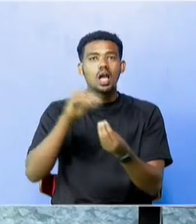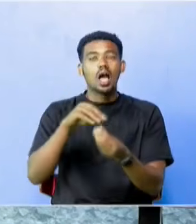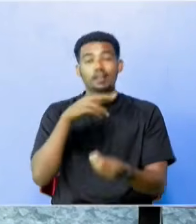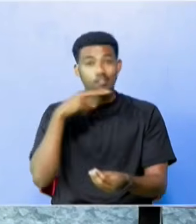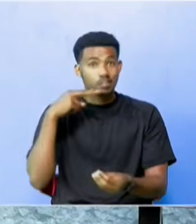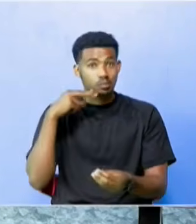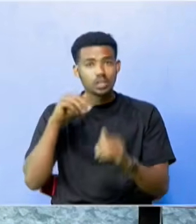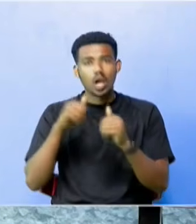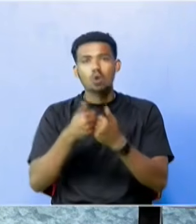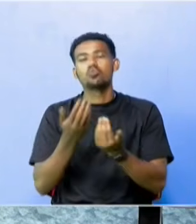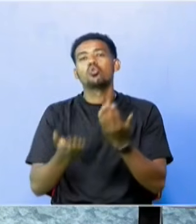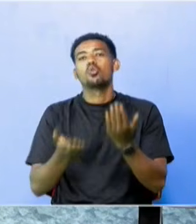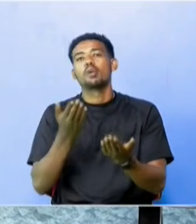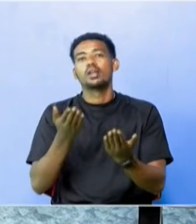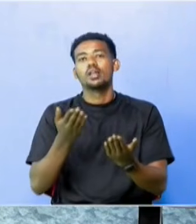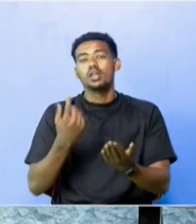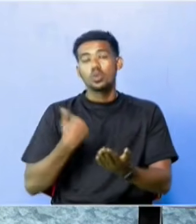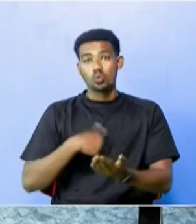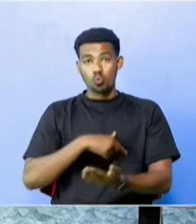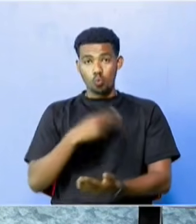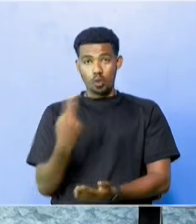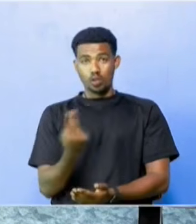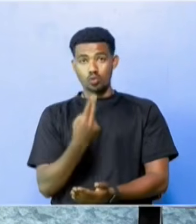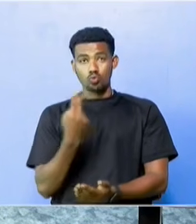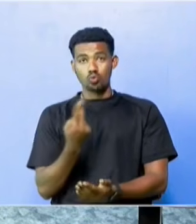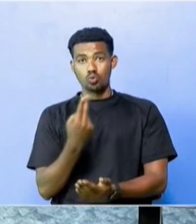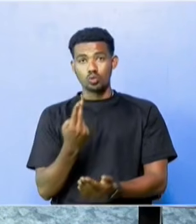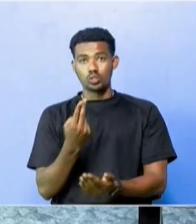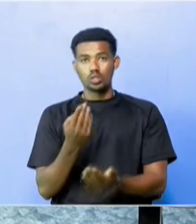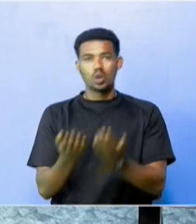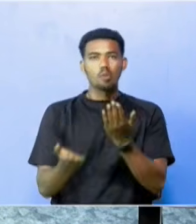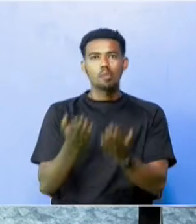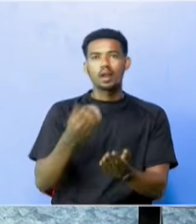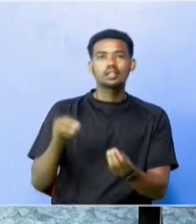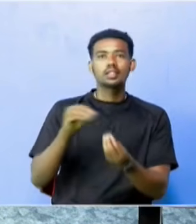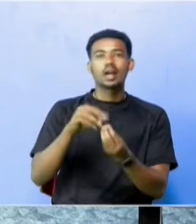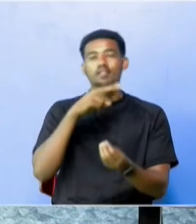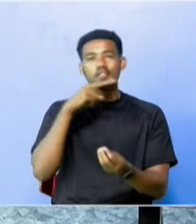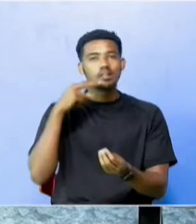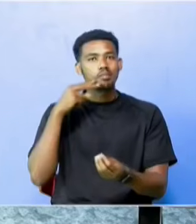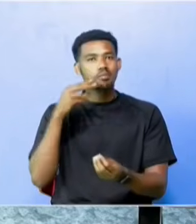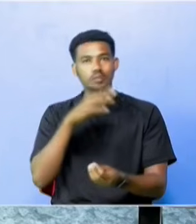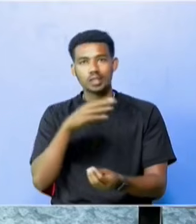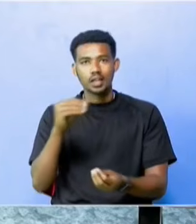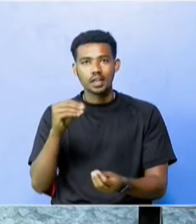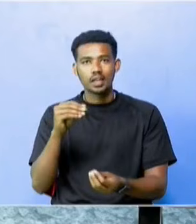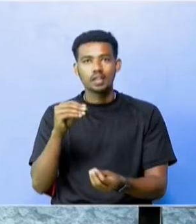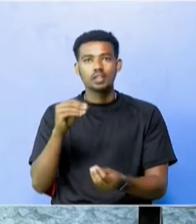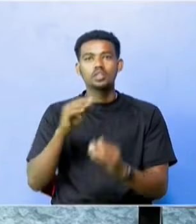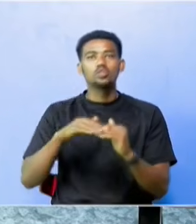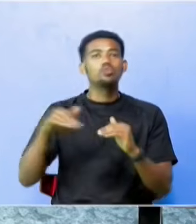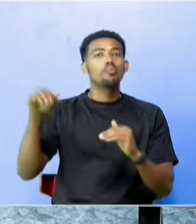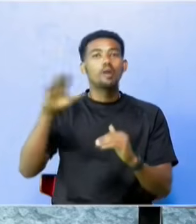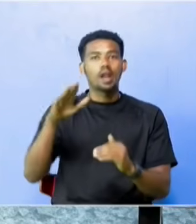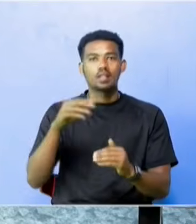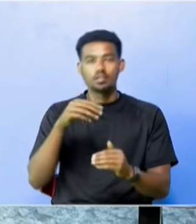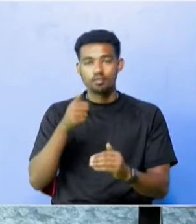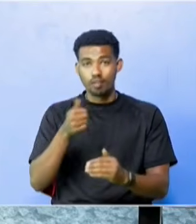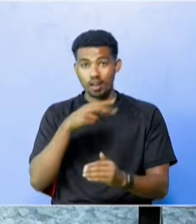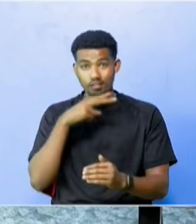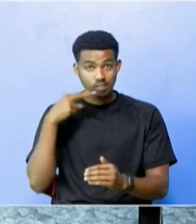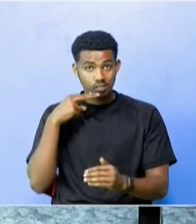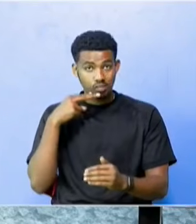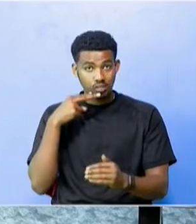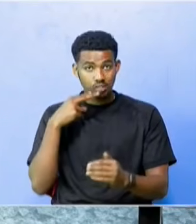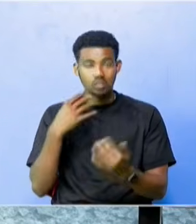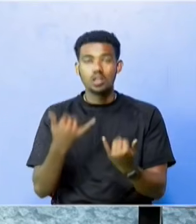right? So we use what? The comparative adverbs and the superlative adverbs. Now on my activities,